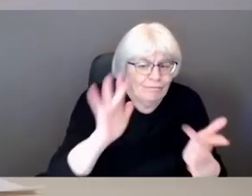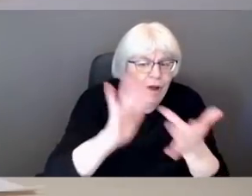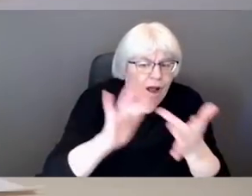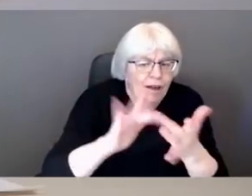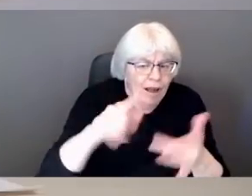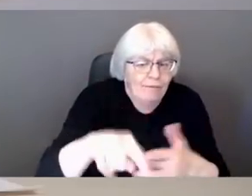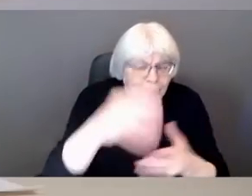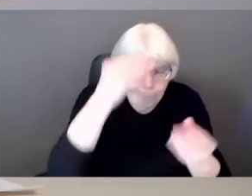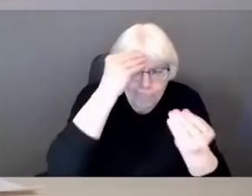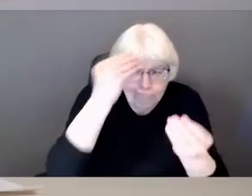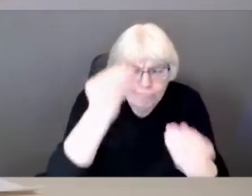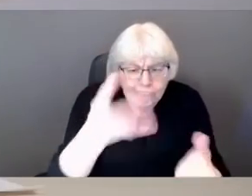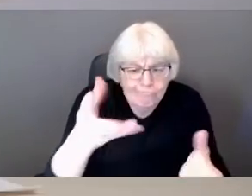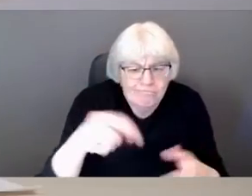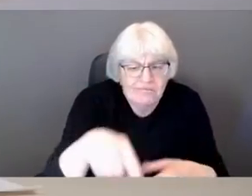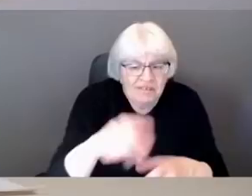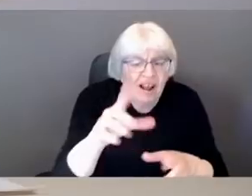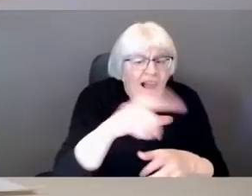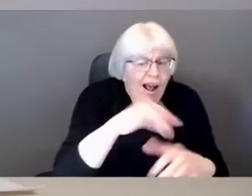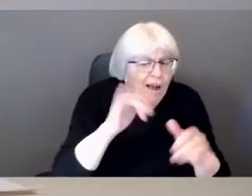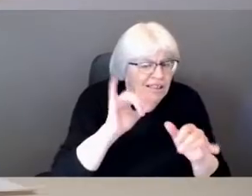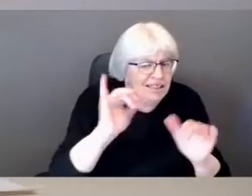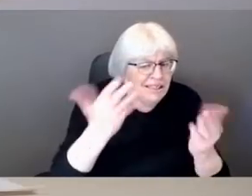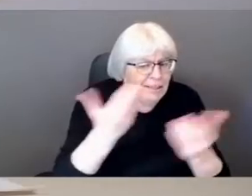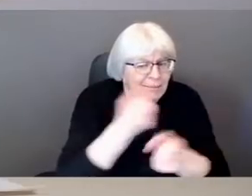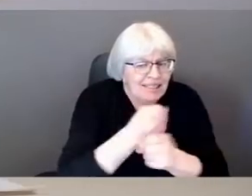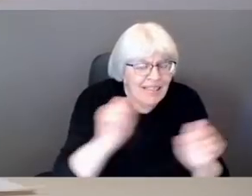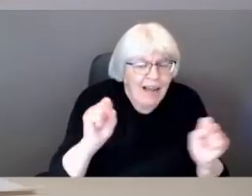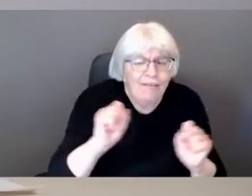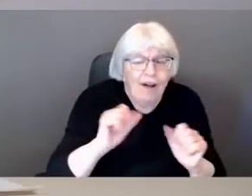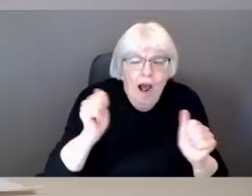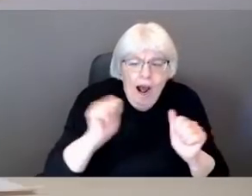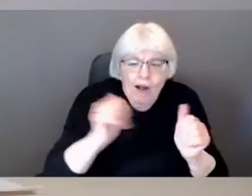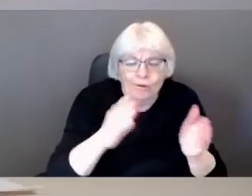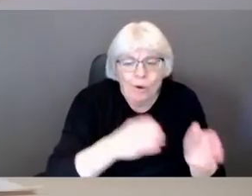And the media release mentioned a high